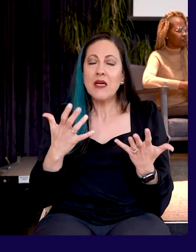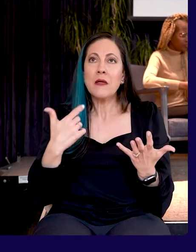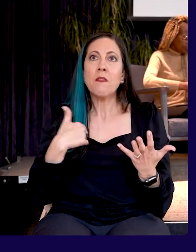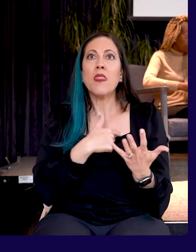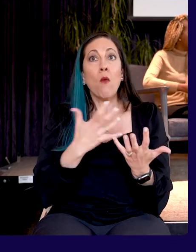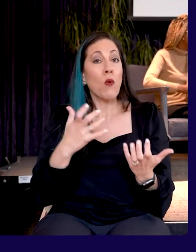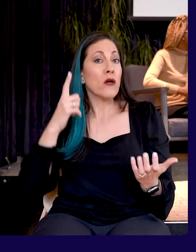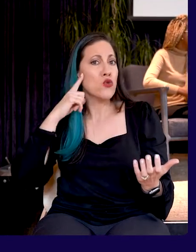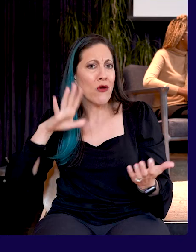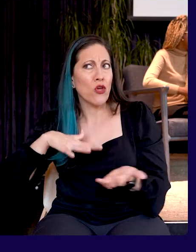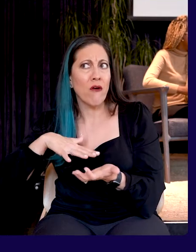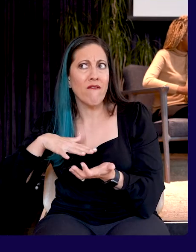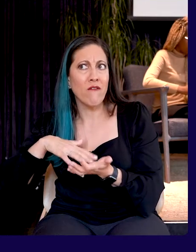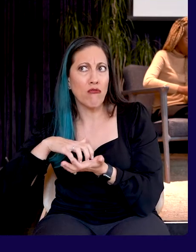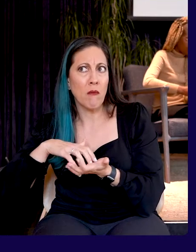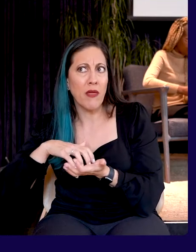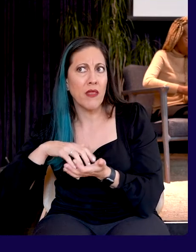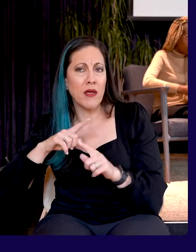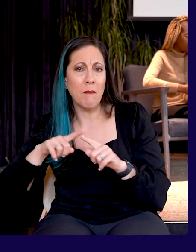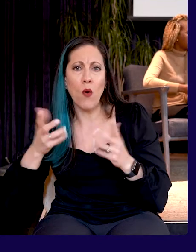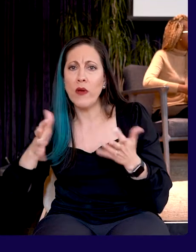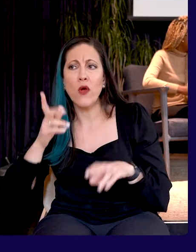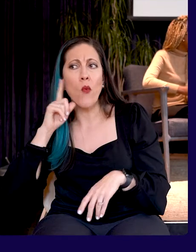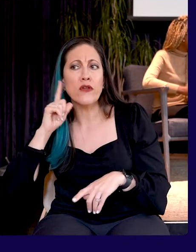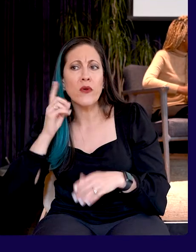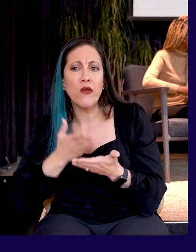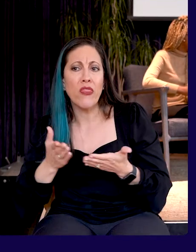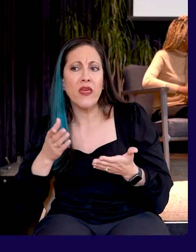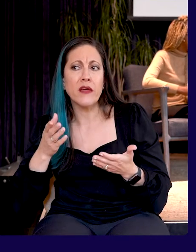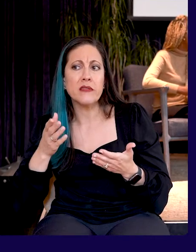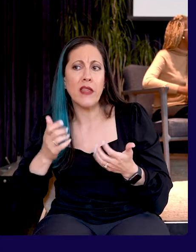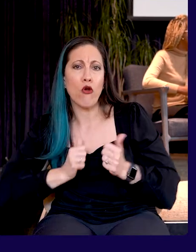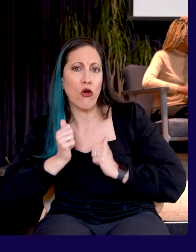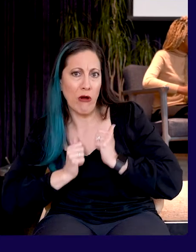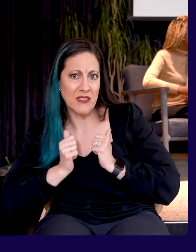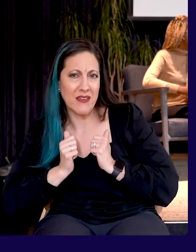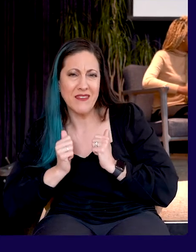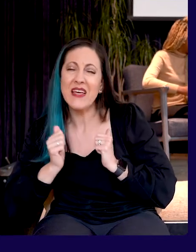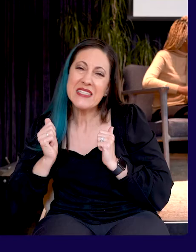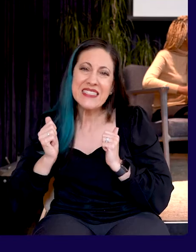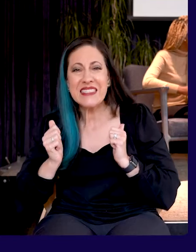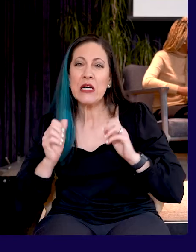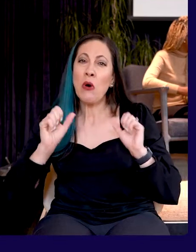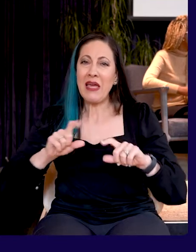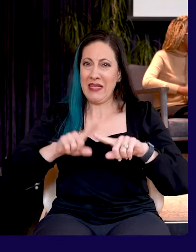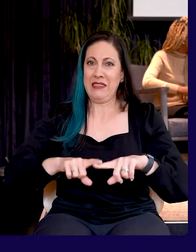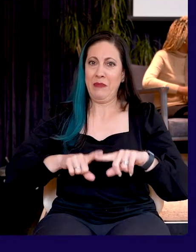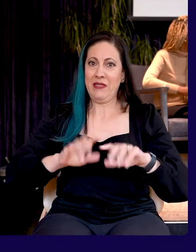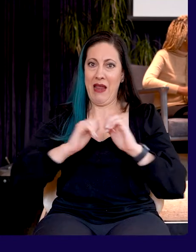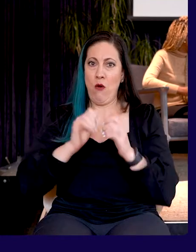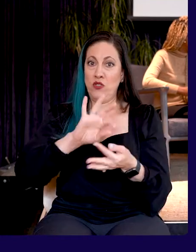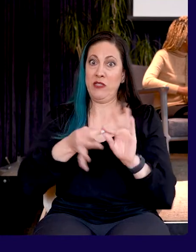your vulnerability, but we don't want to hear the things that are aggressive in some way or coded as aggressive